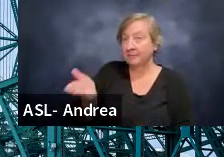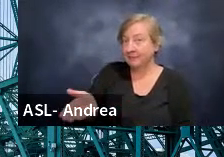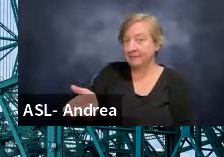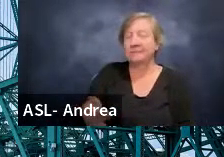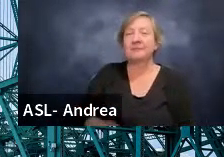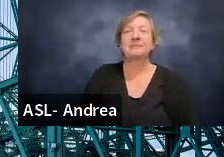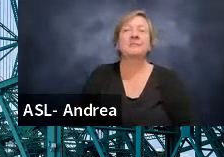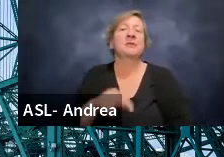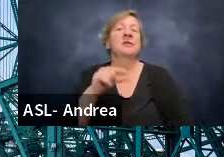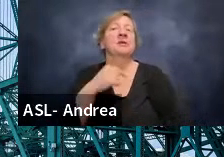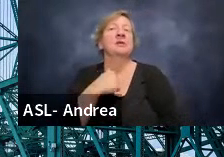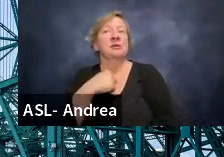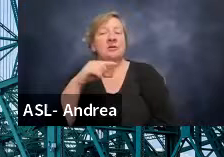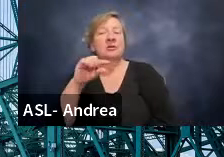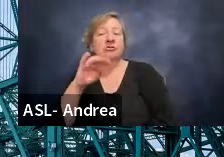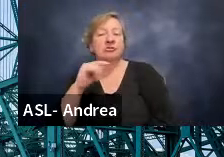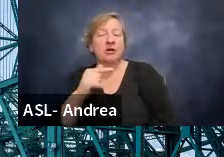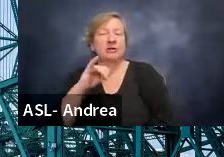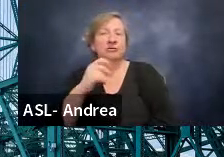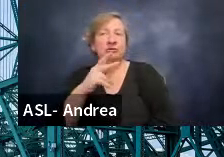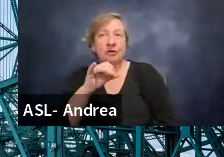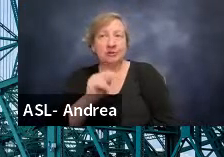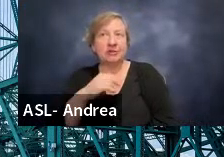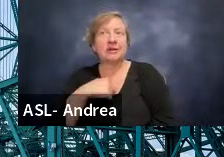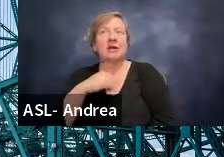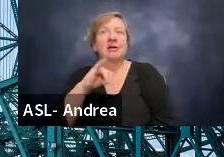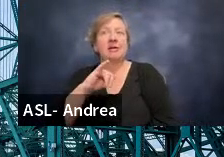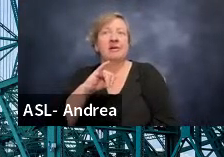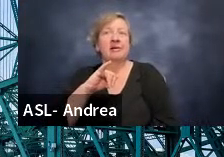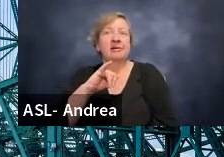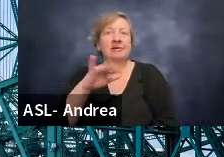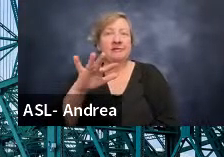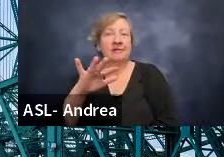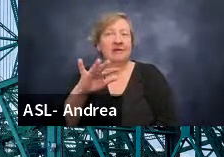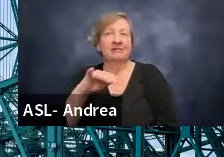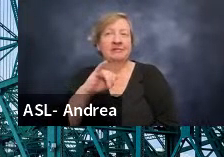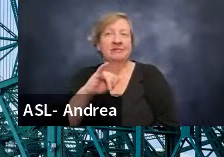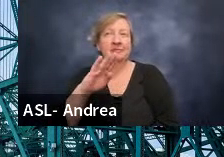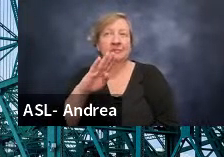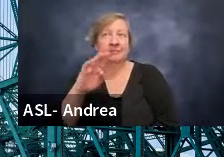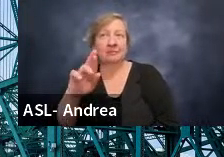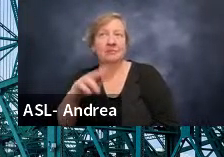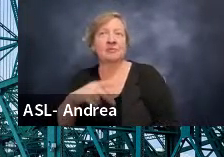So I'm Greg Johnson. I'm the Interstate Bridge Replacement Program Administrator.